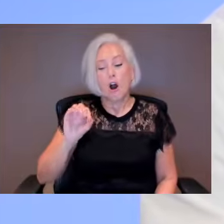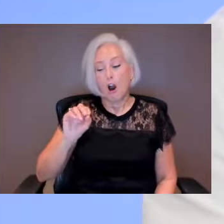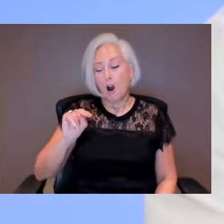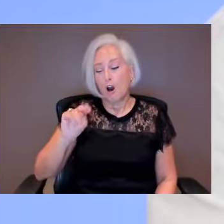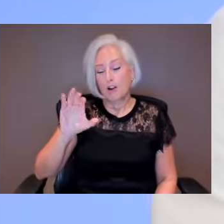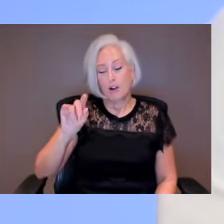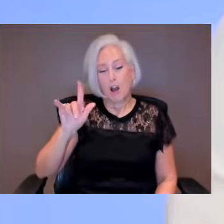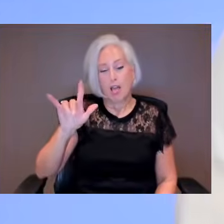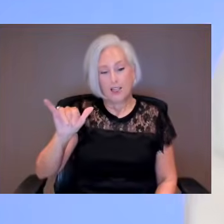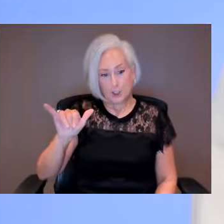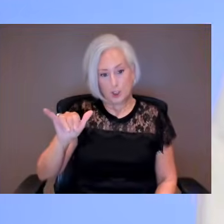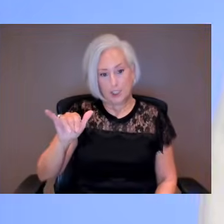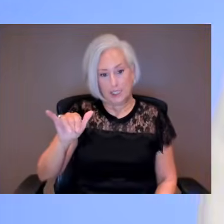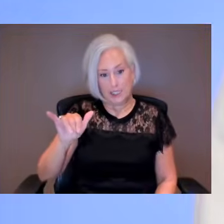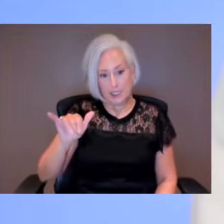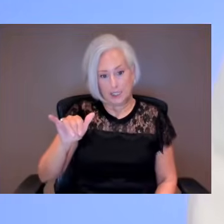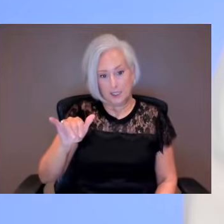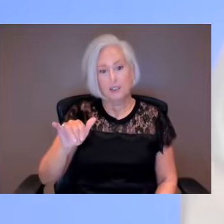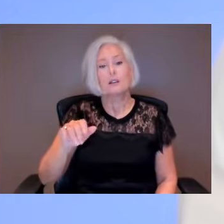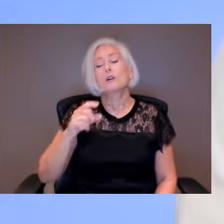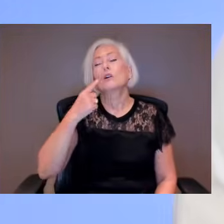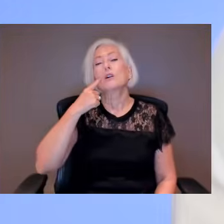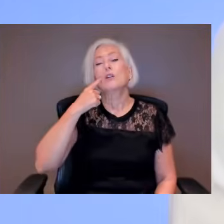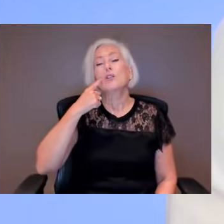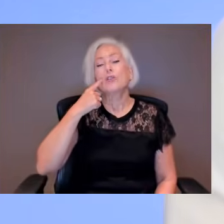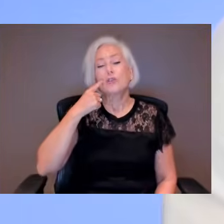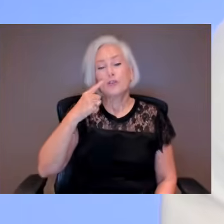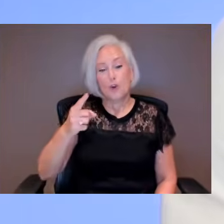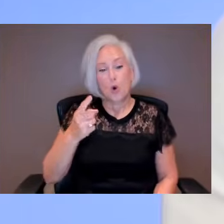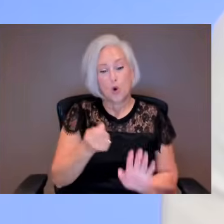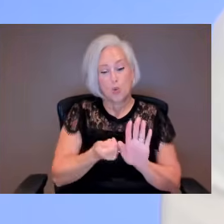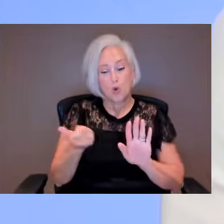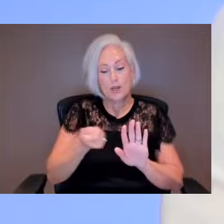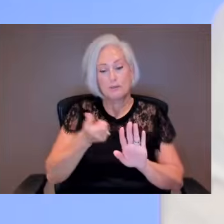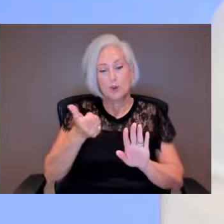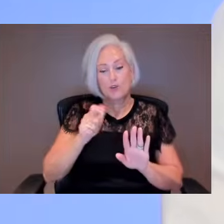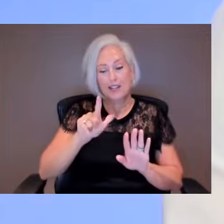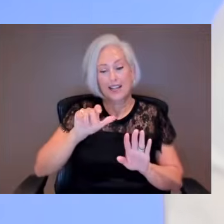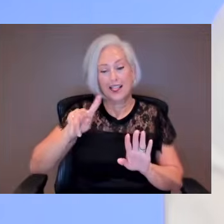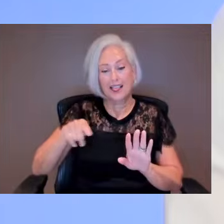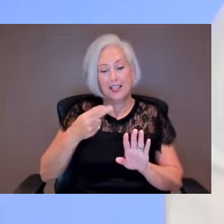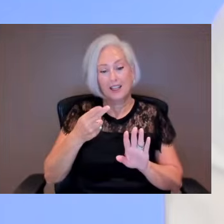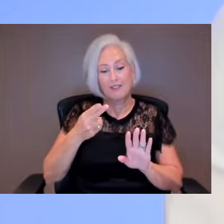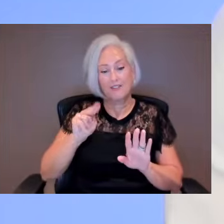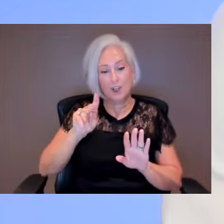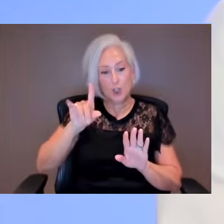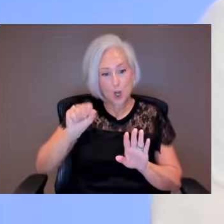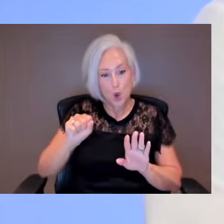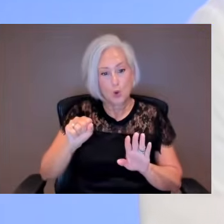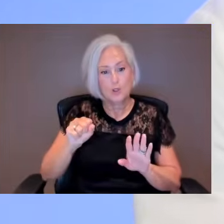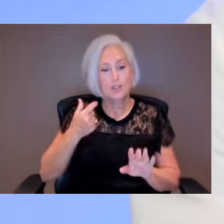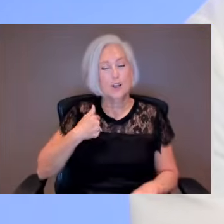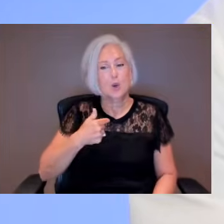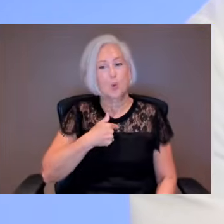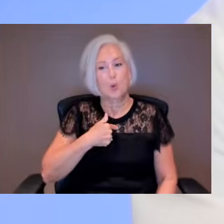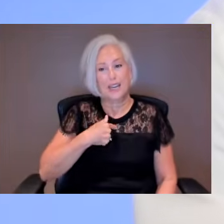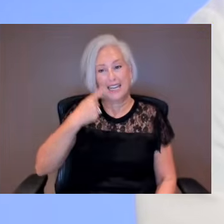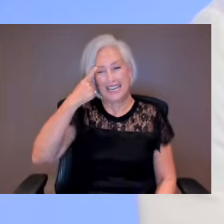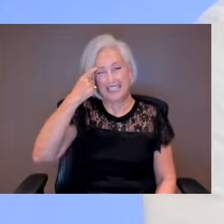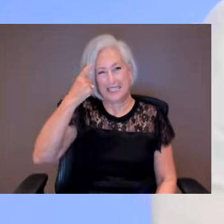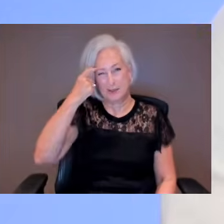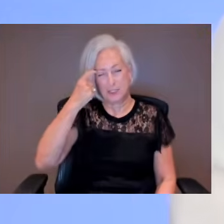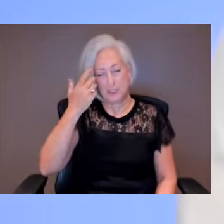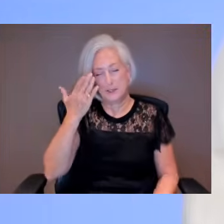node dissection is really for patients where we are already suspicious that there is disease in the lymph nodes. So in those situations,